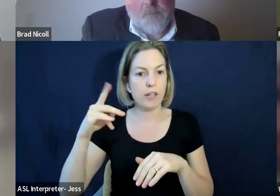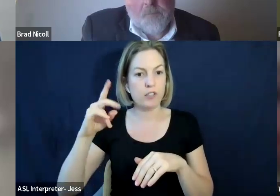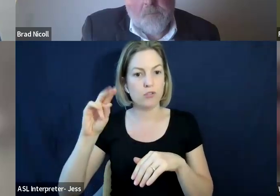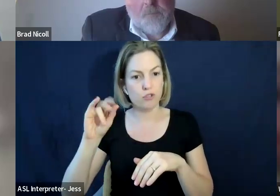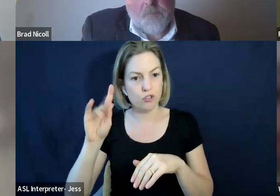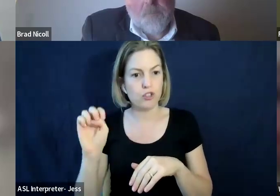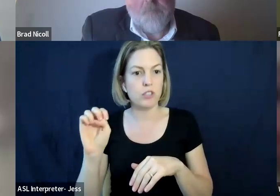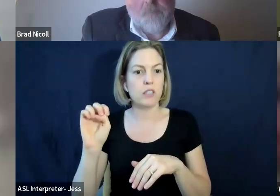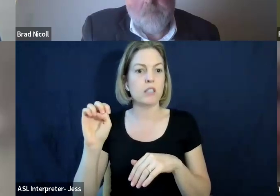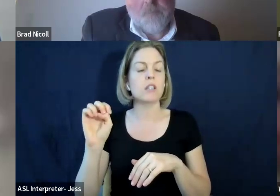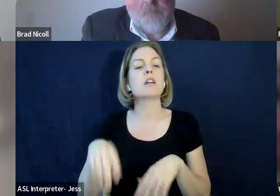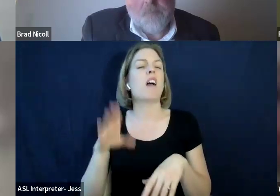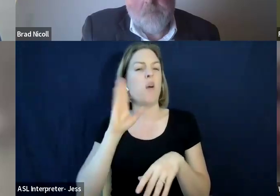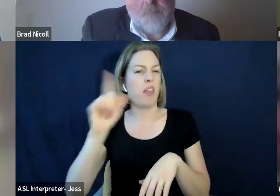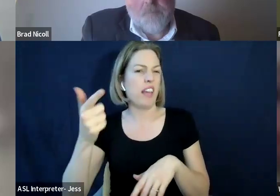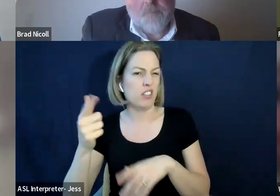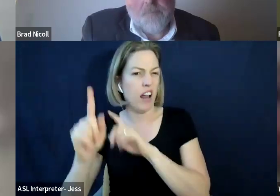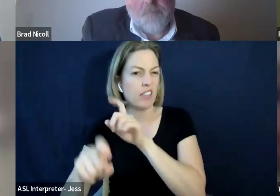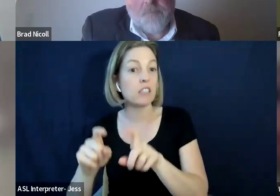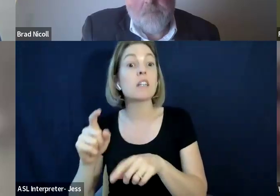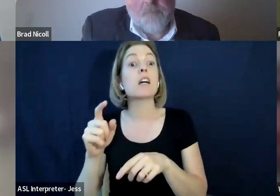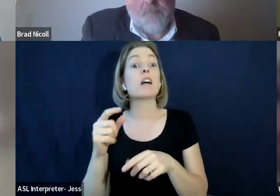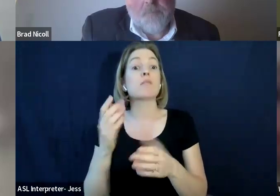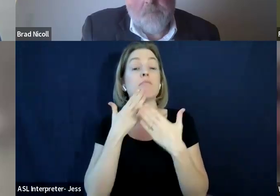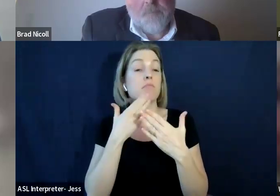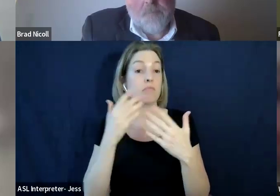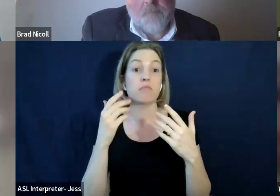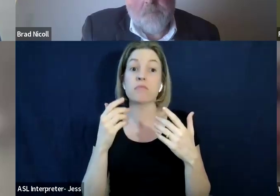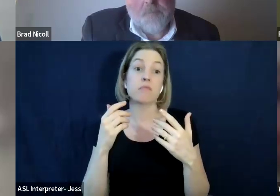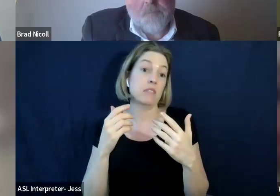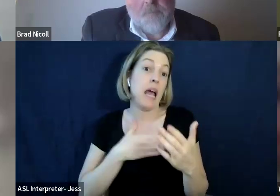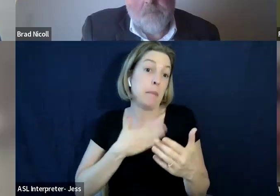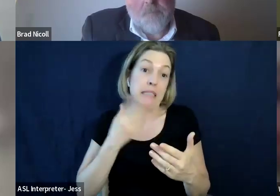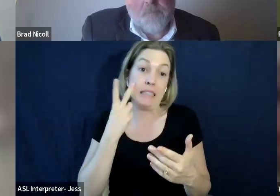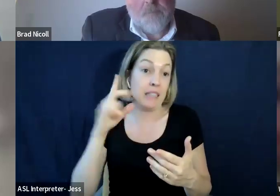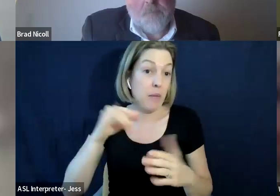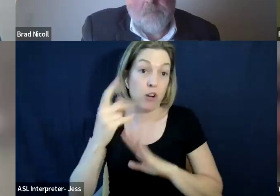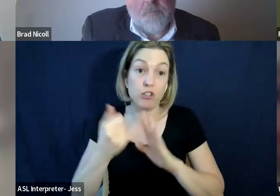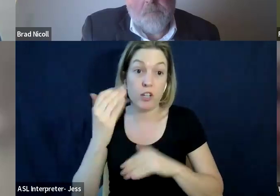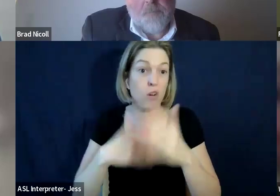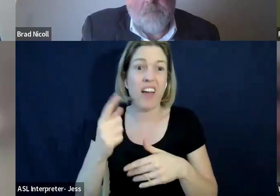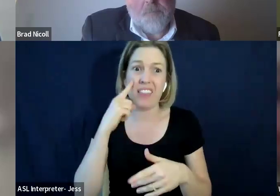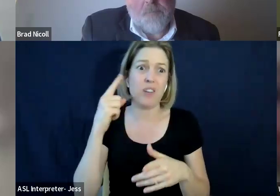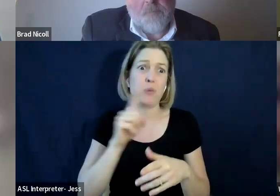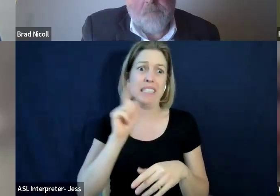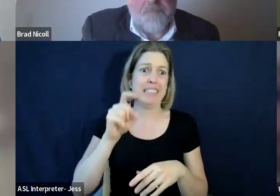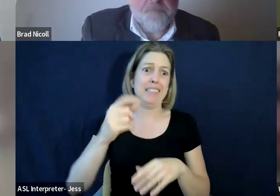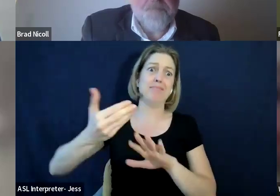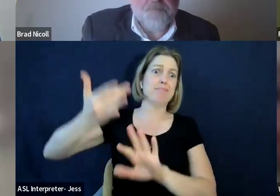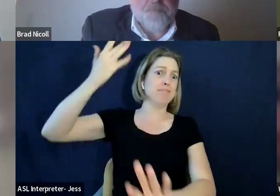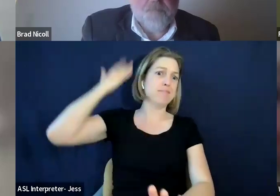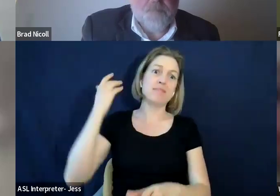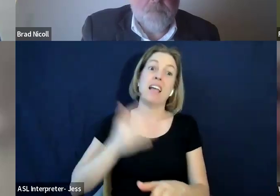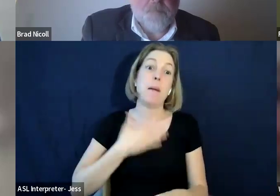offline. I also am very grateful to see this project being done. I think it's long overdue to have. I'm glad to see the